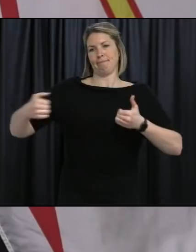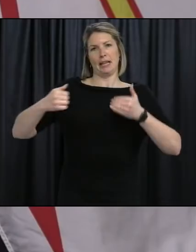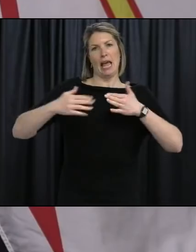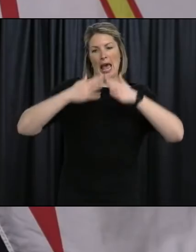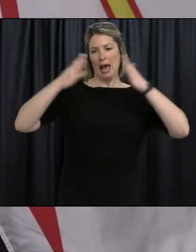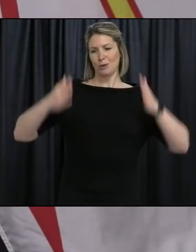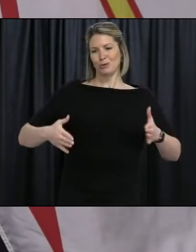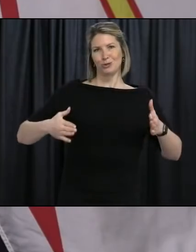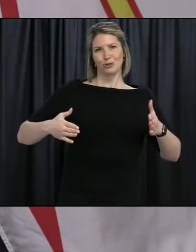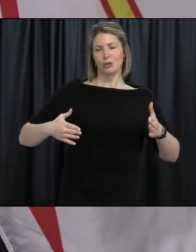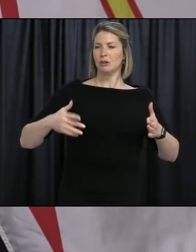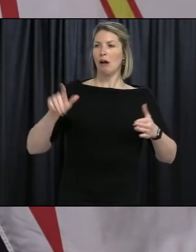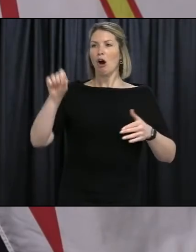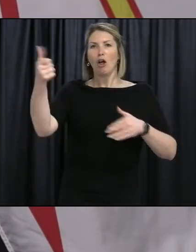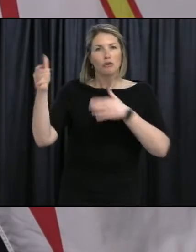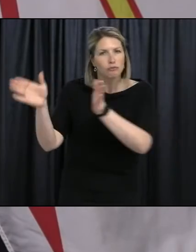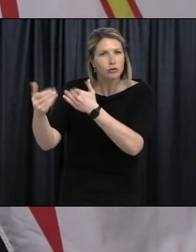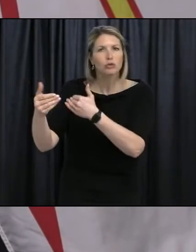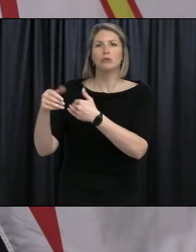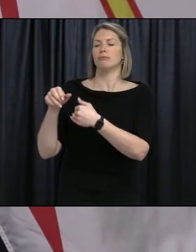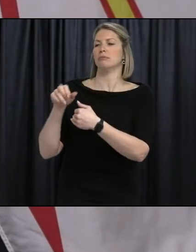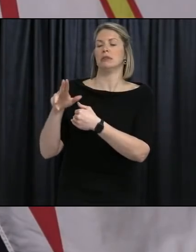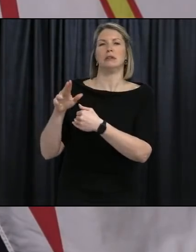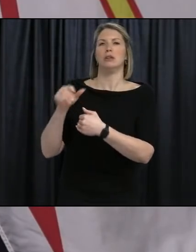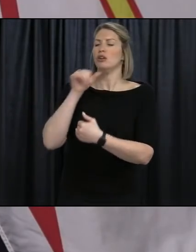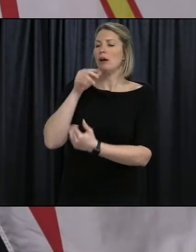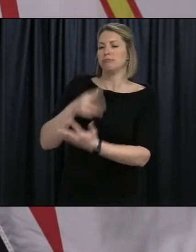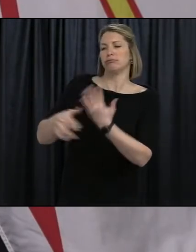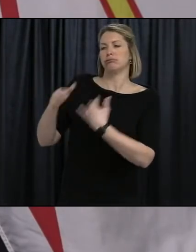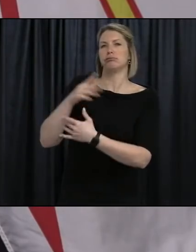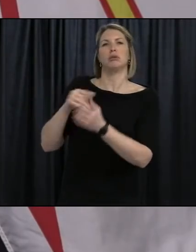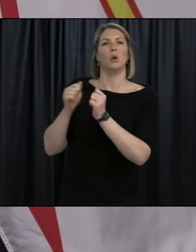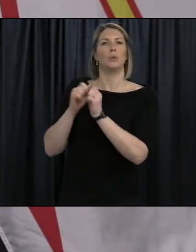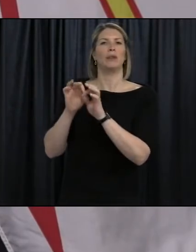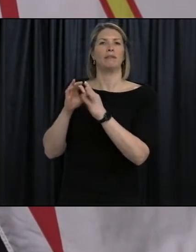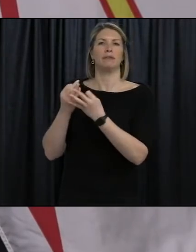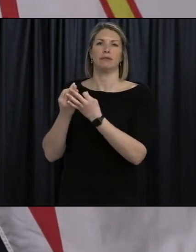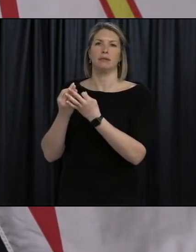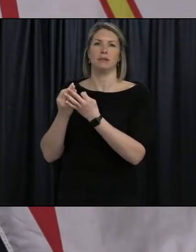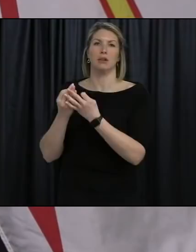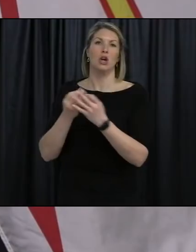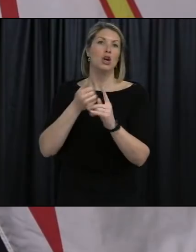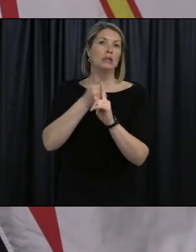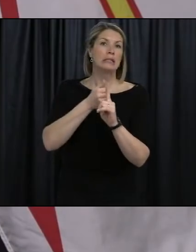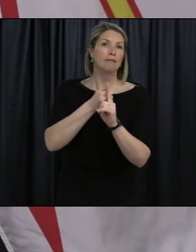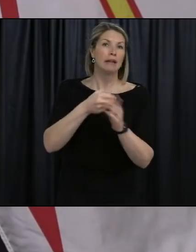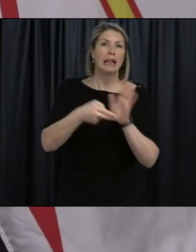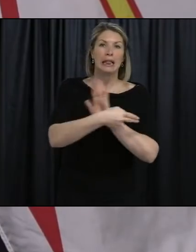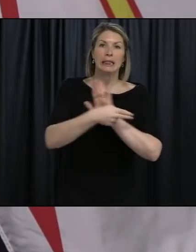modified self-isolation for rotational workers, as a person cannot be considered both rotational and essential.